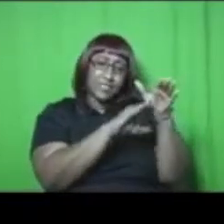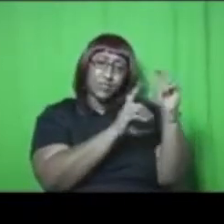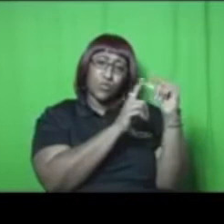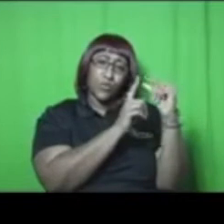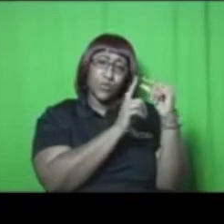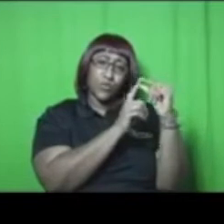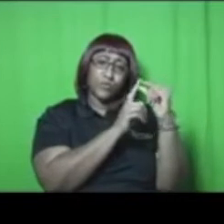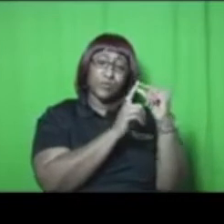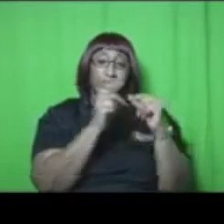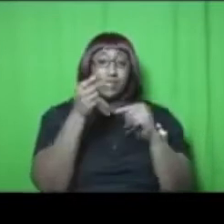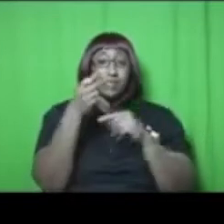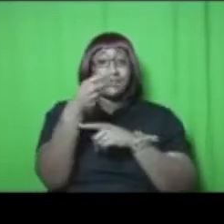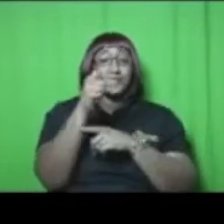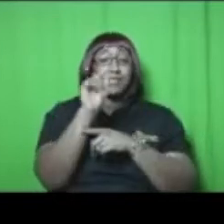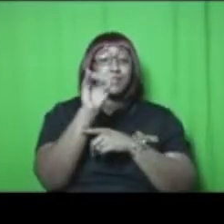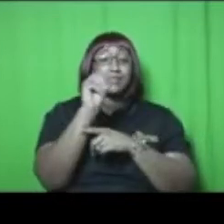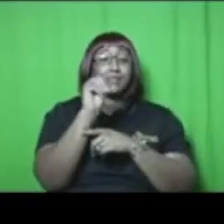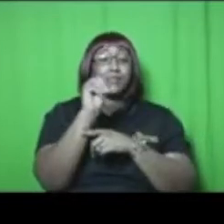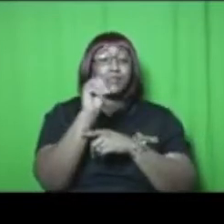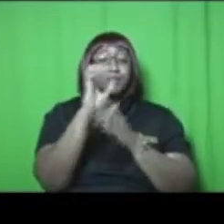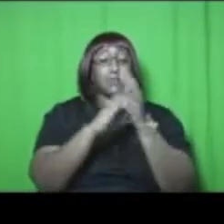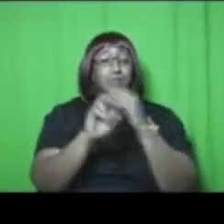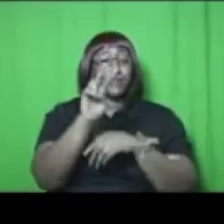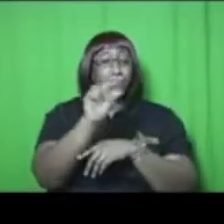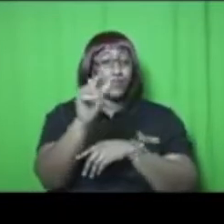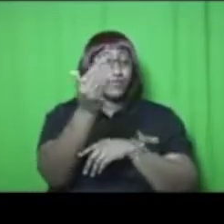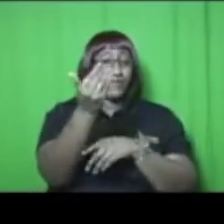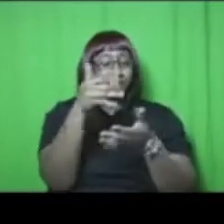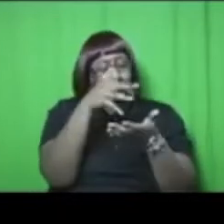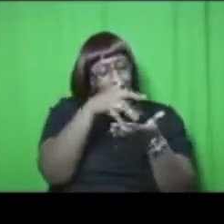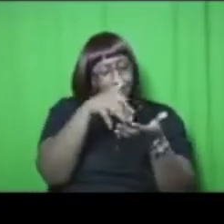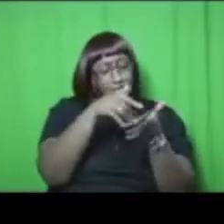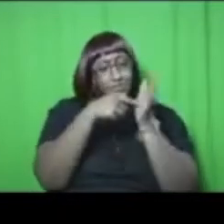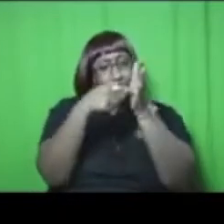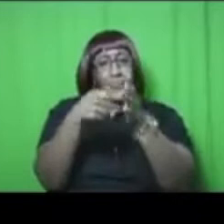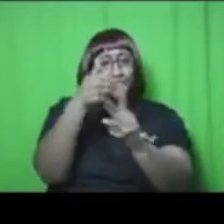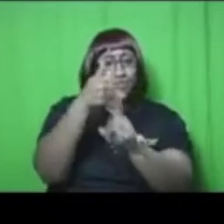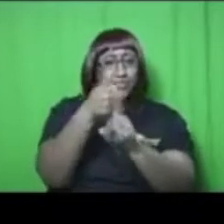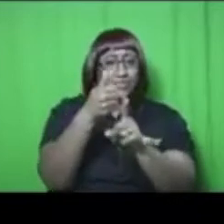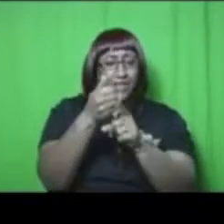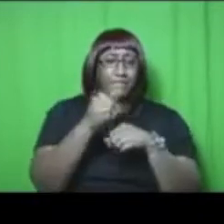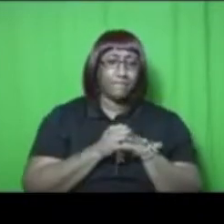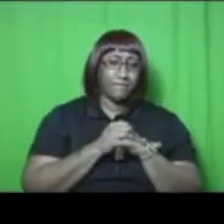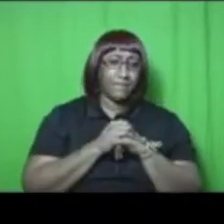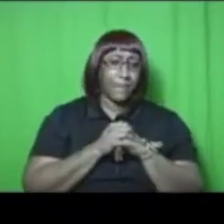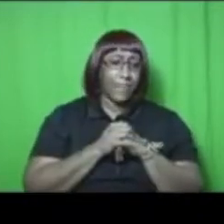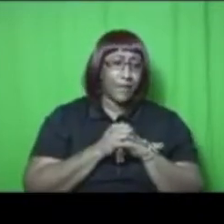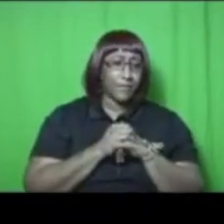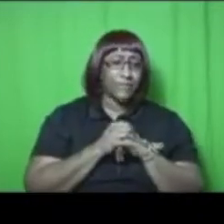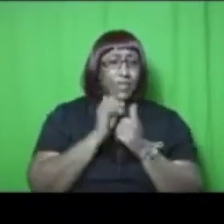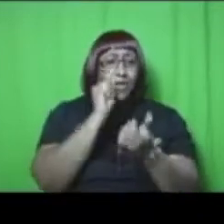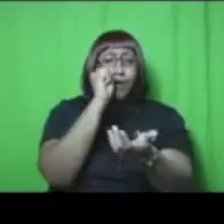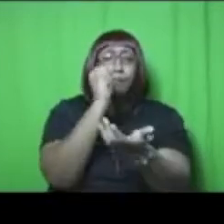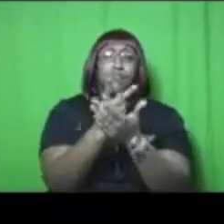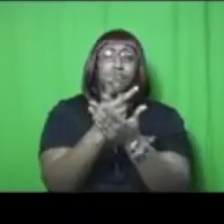Word. 2 Timothy 2:15, King James, study to show thyself. Give diligence to show thyself.